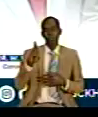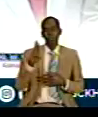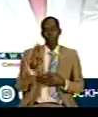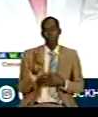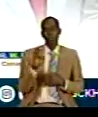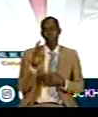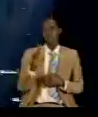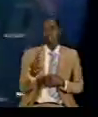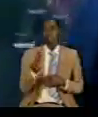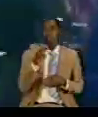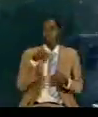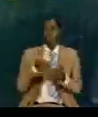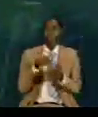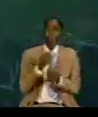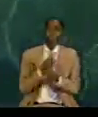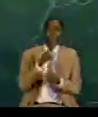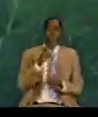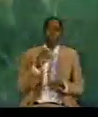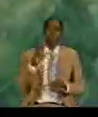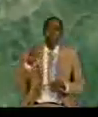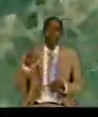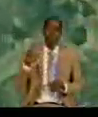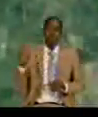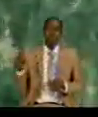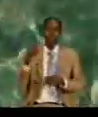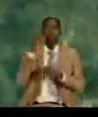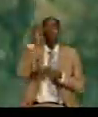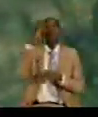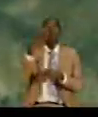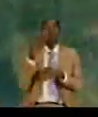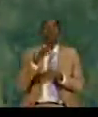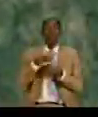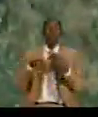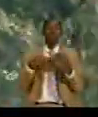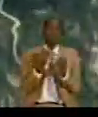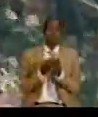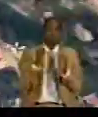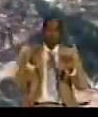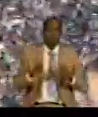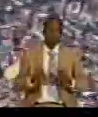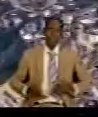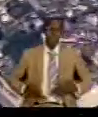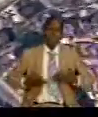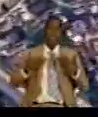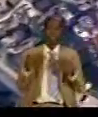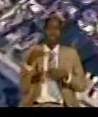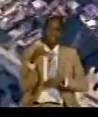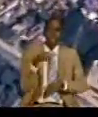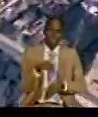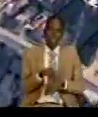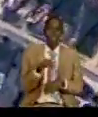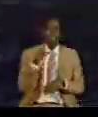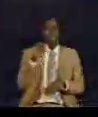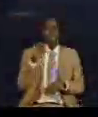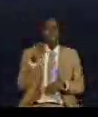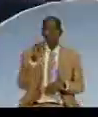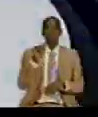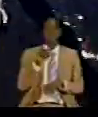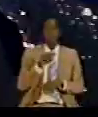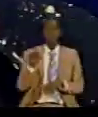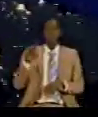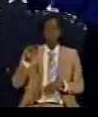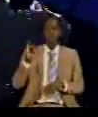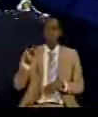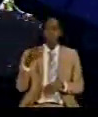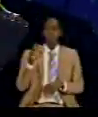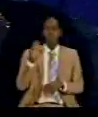God of all possibilities lies at a trade fair complex, Shango Abuja Road, Mina, Niger State, and broadcast